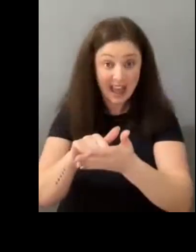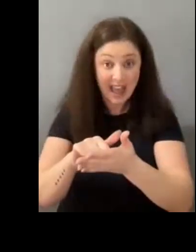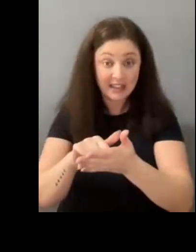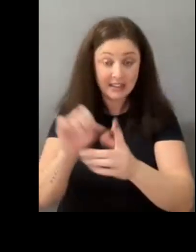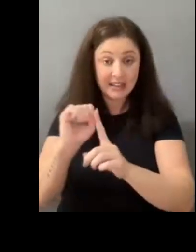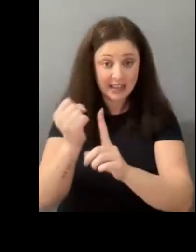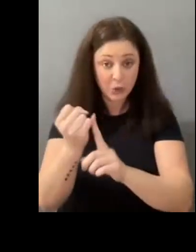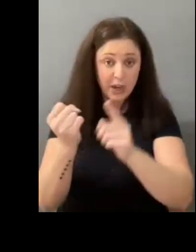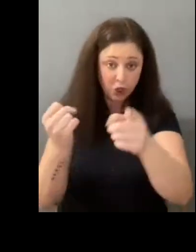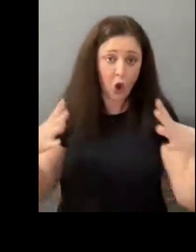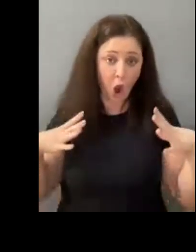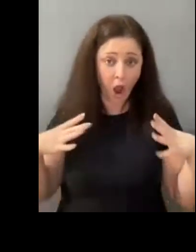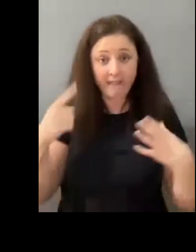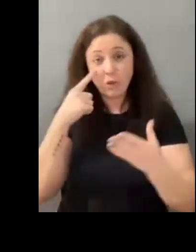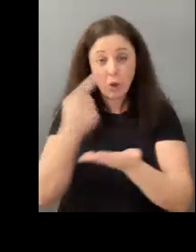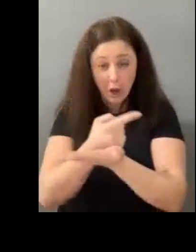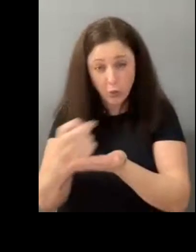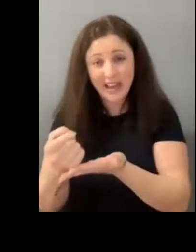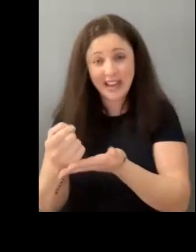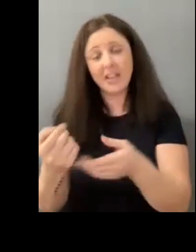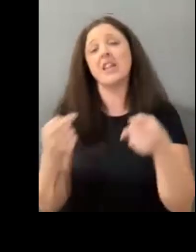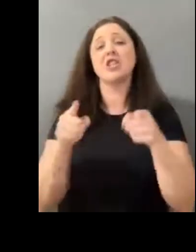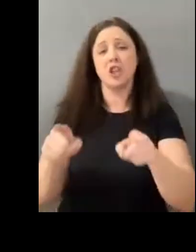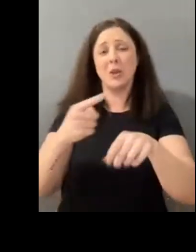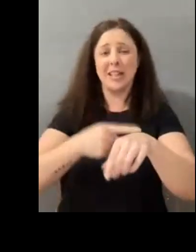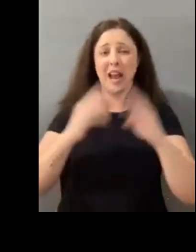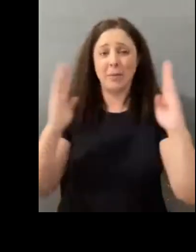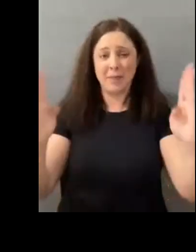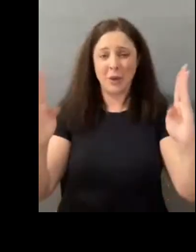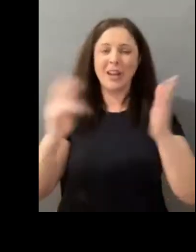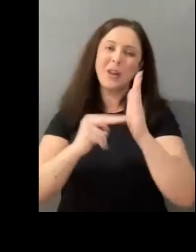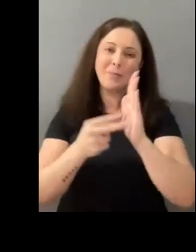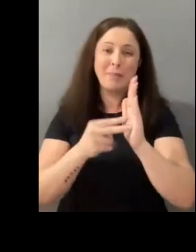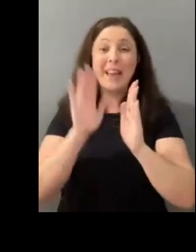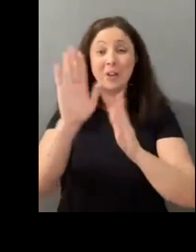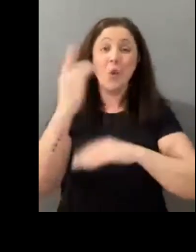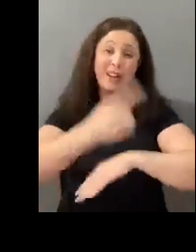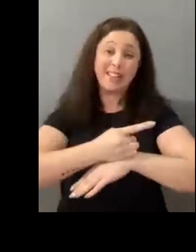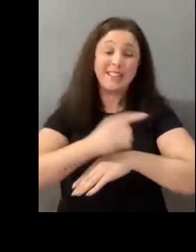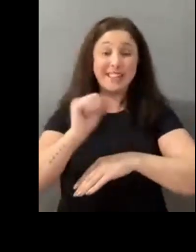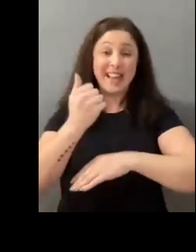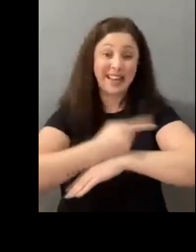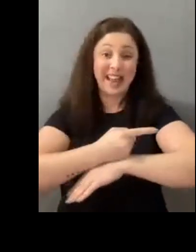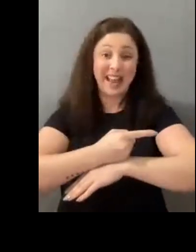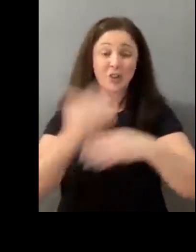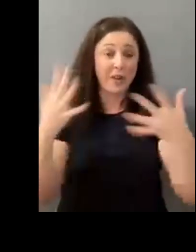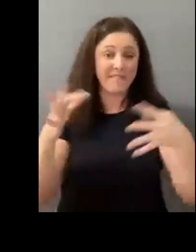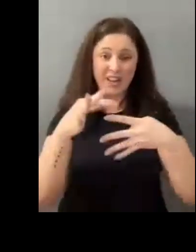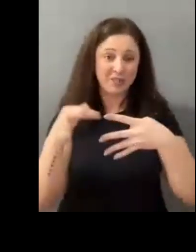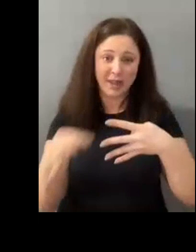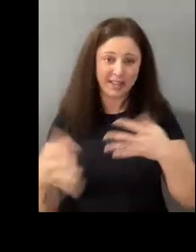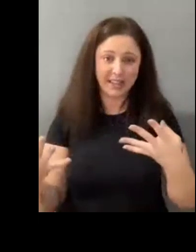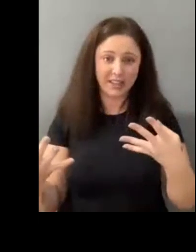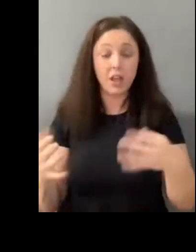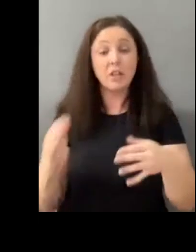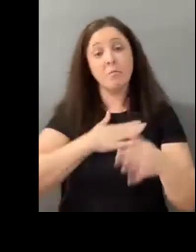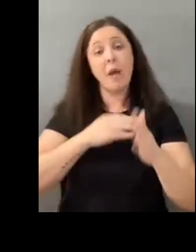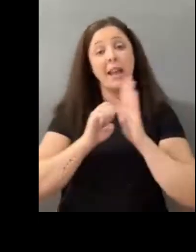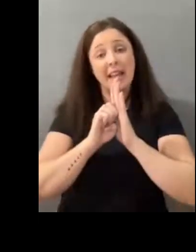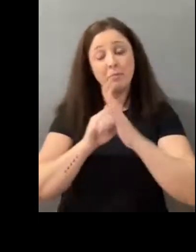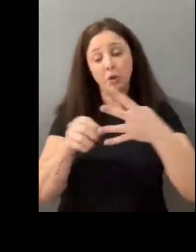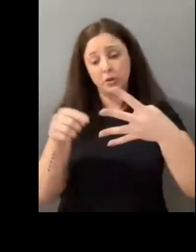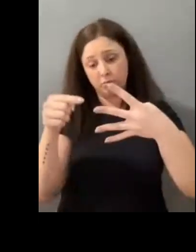a week during that time study period, then essentially your 10 days have been chosen for you. So what we would ask is that in my example, where you take off